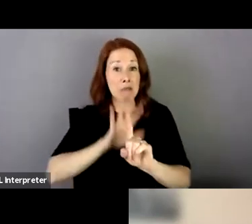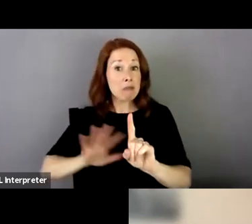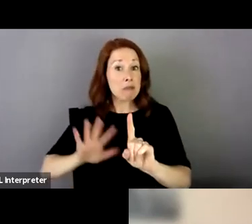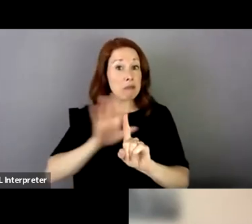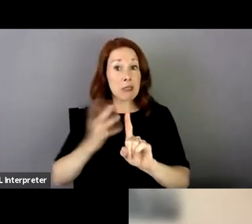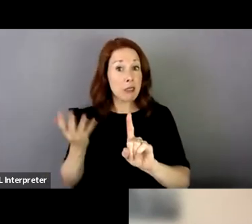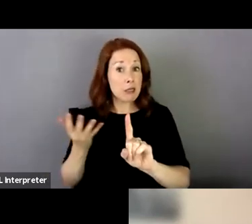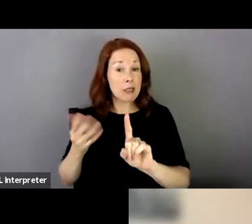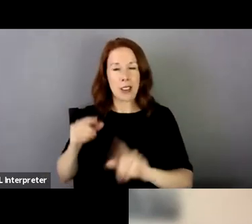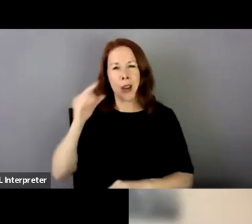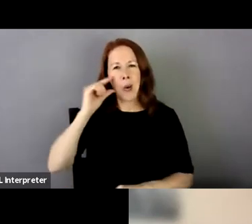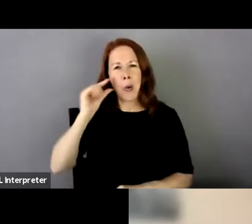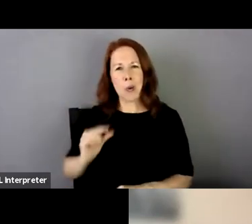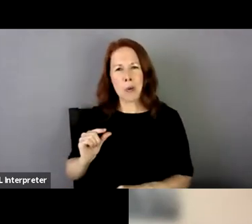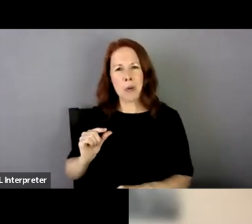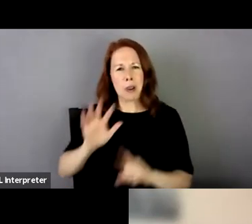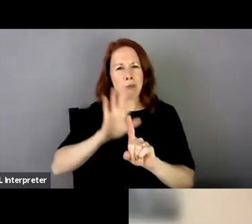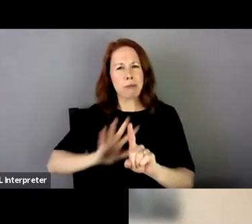golden